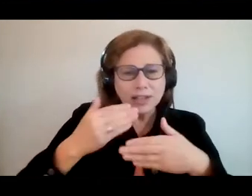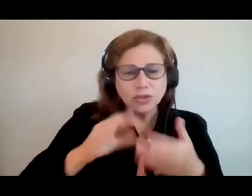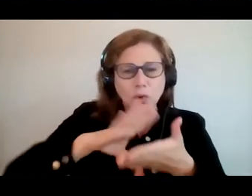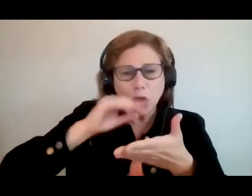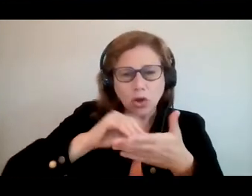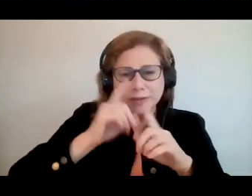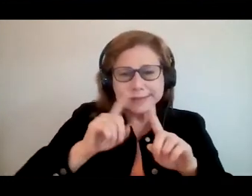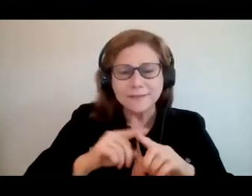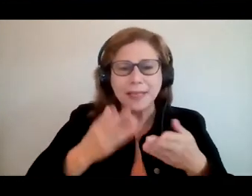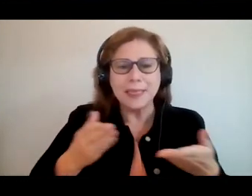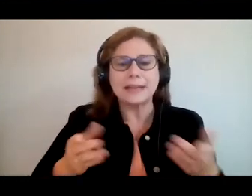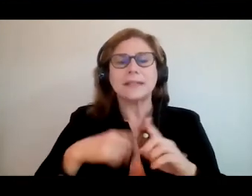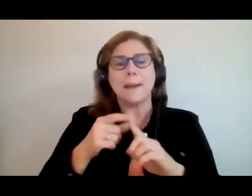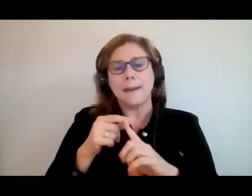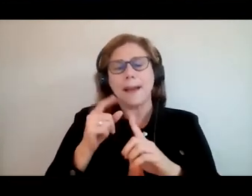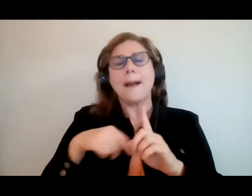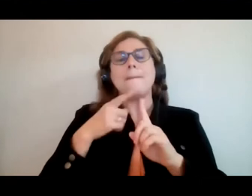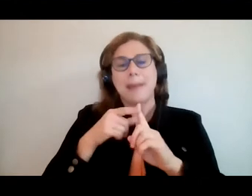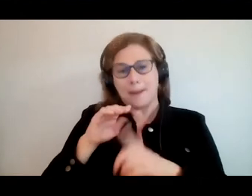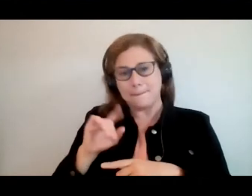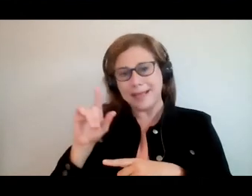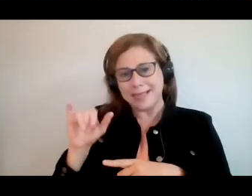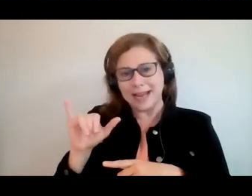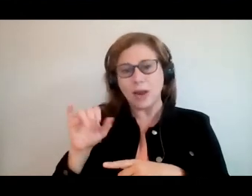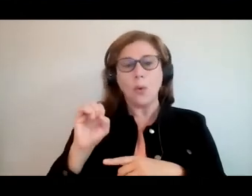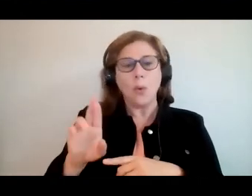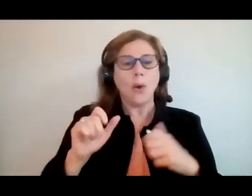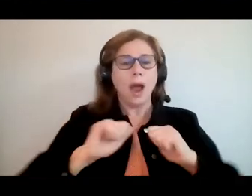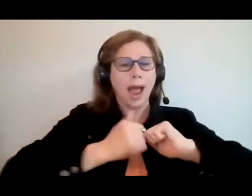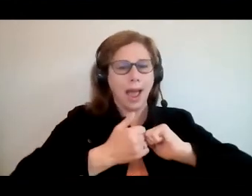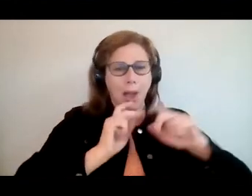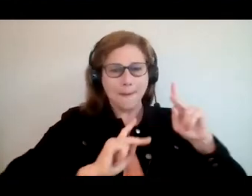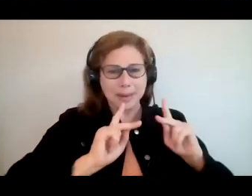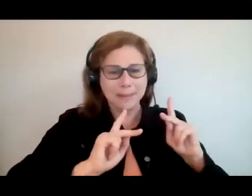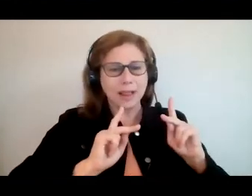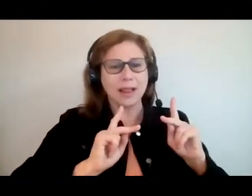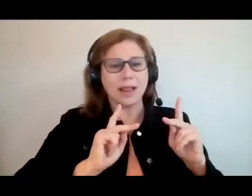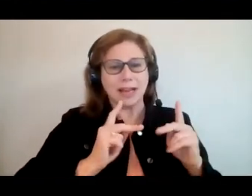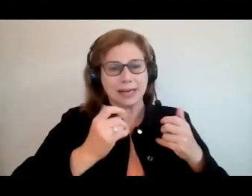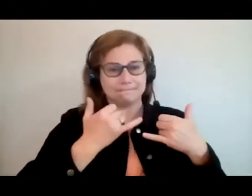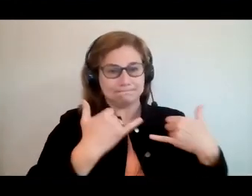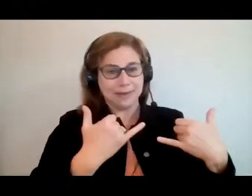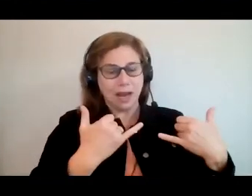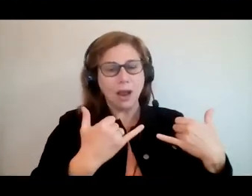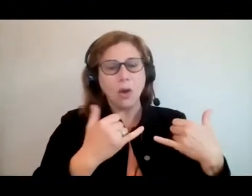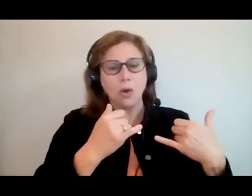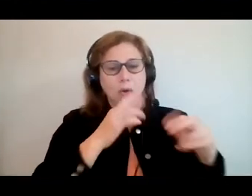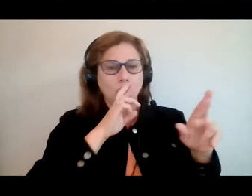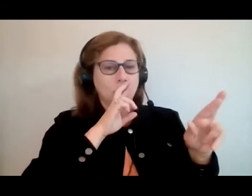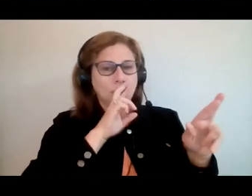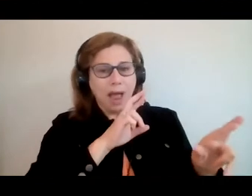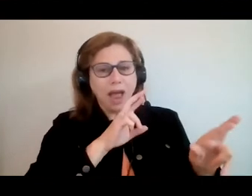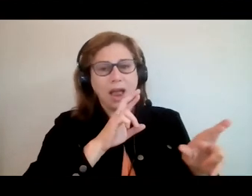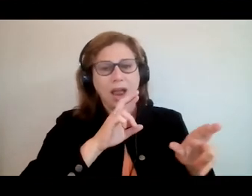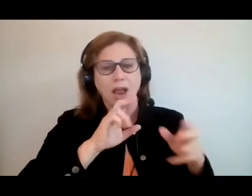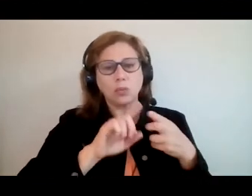know, Billy, or just how, you know, people now are responding to Billy's